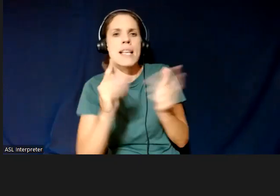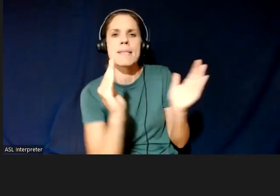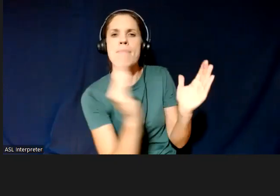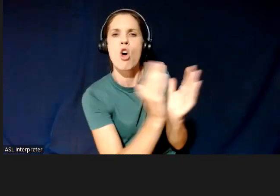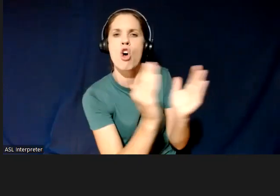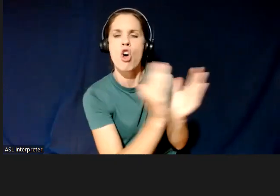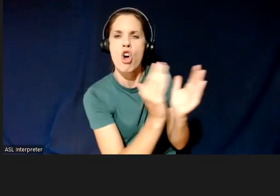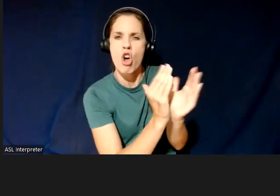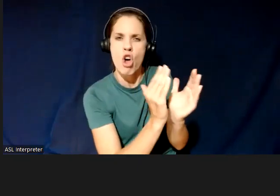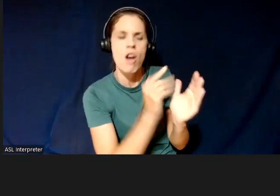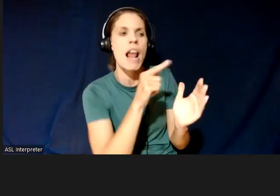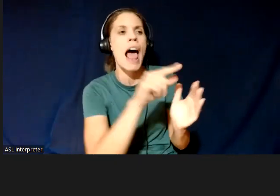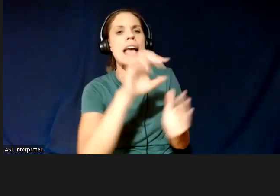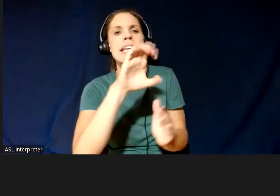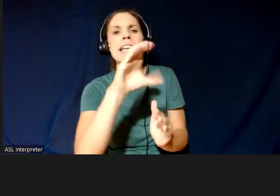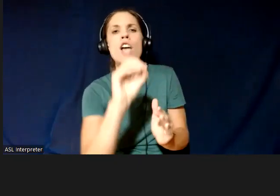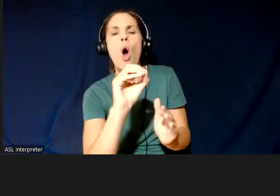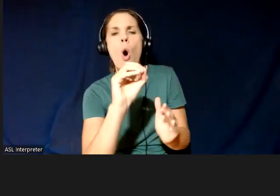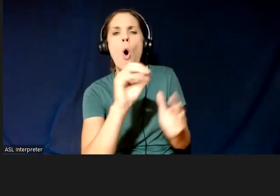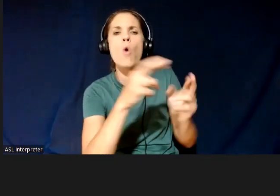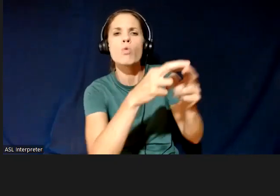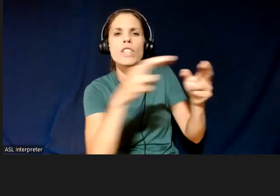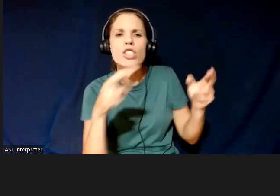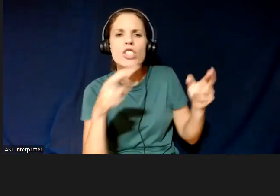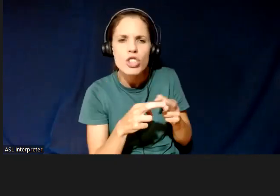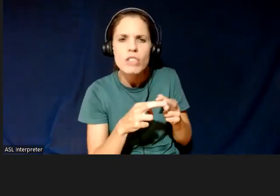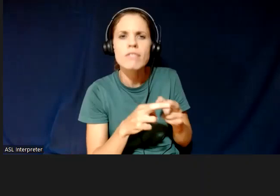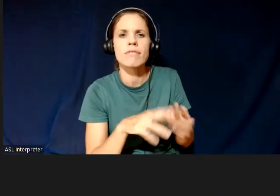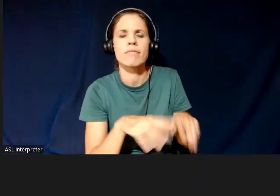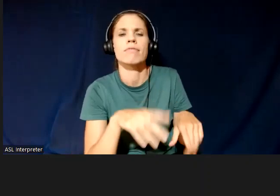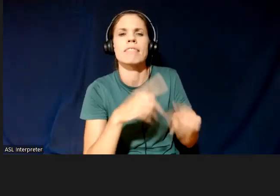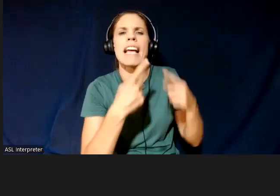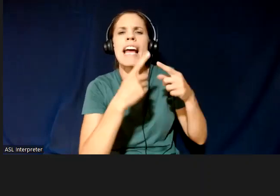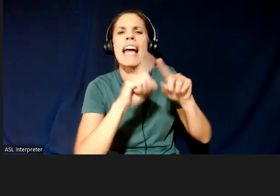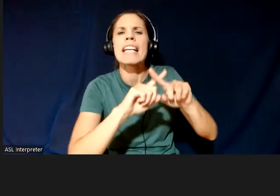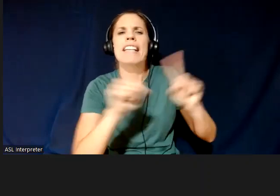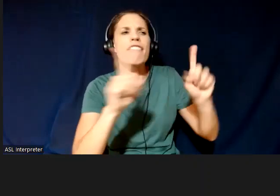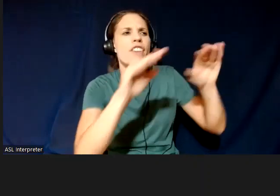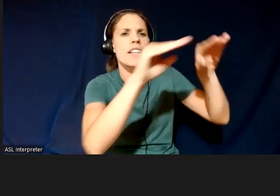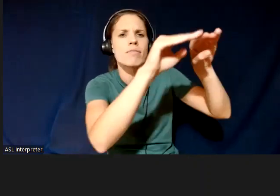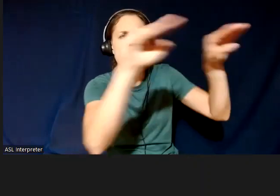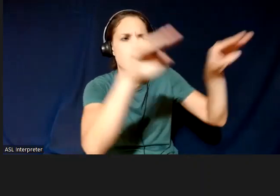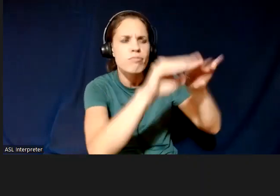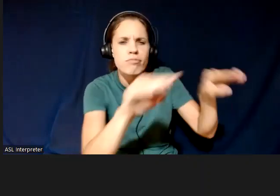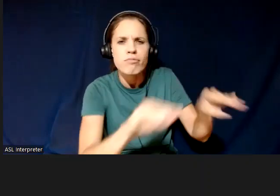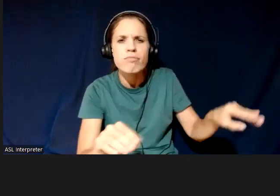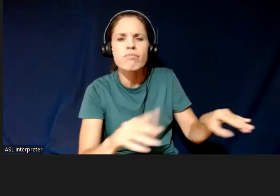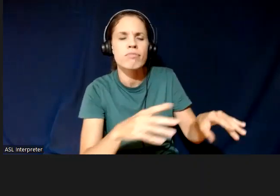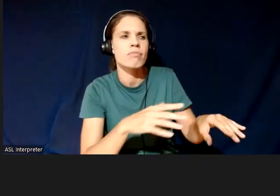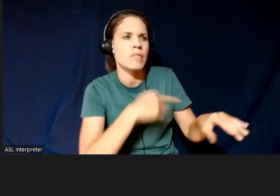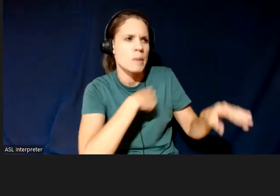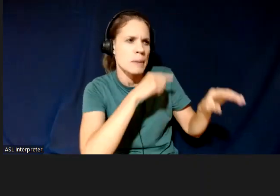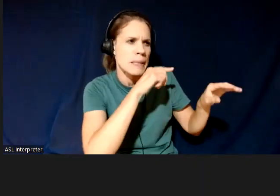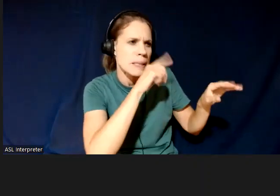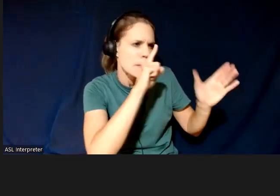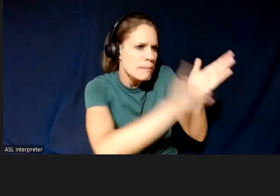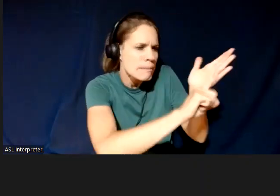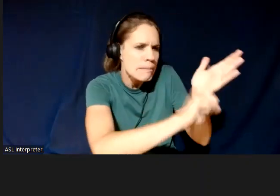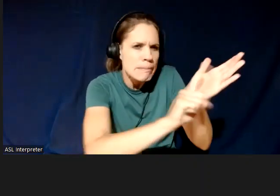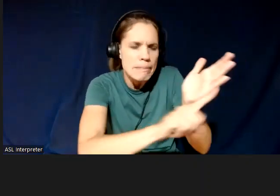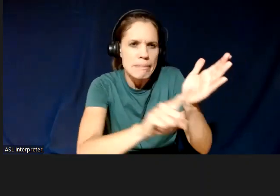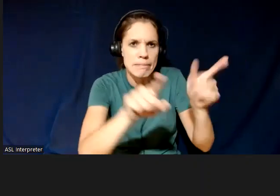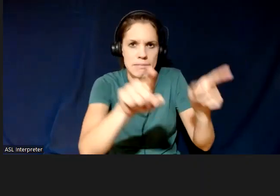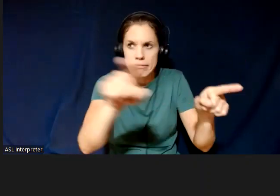we also looked at different lineages, subspecies, and compared, and the outcome was quite different. And that